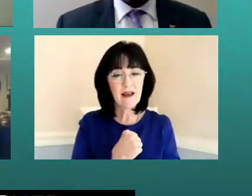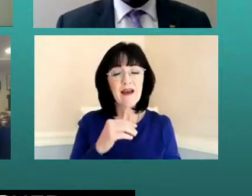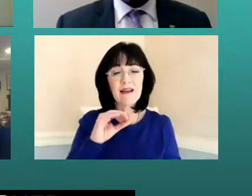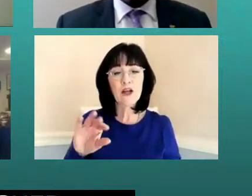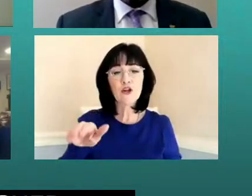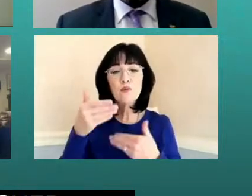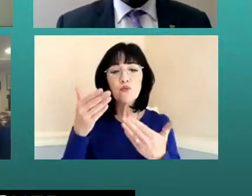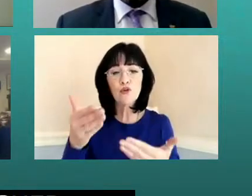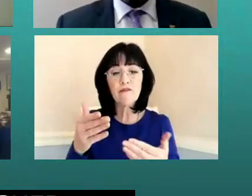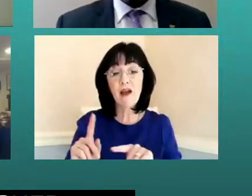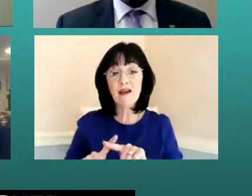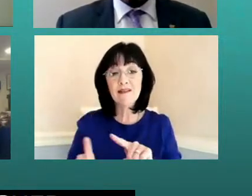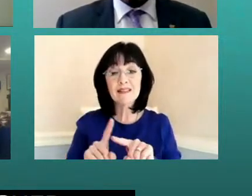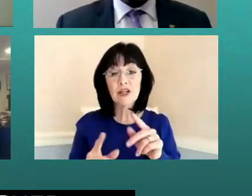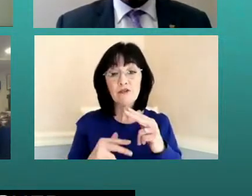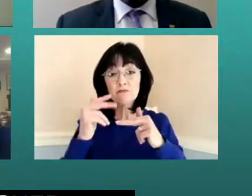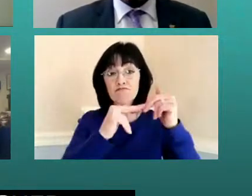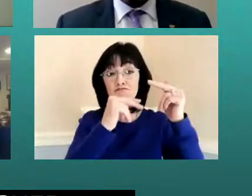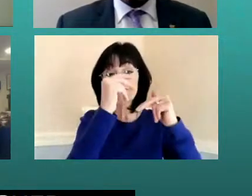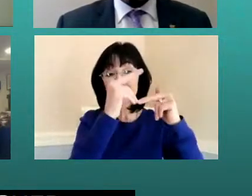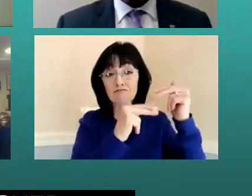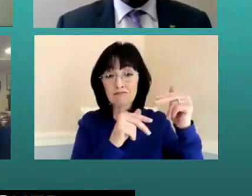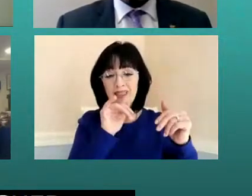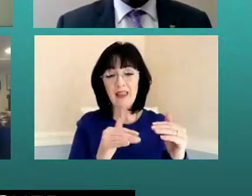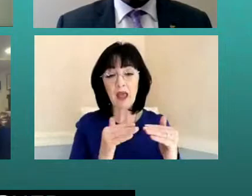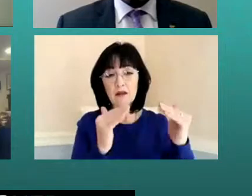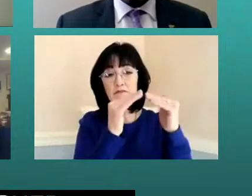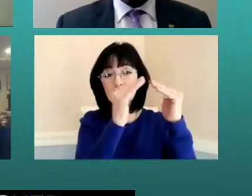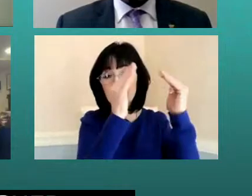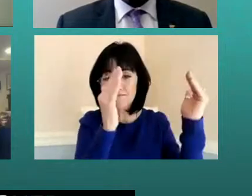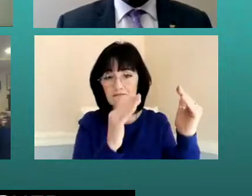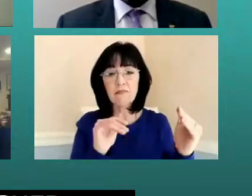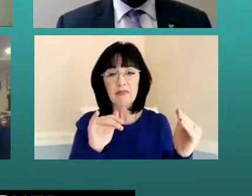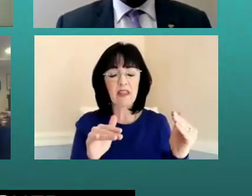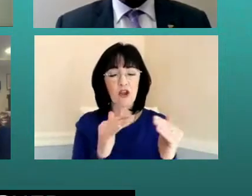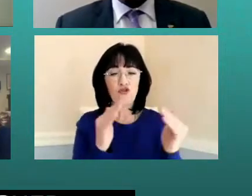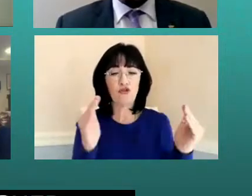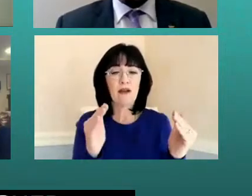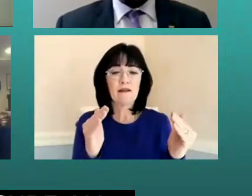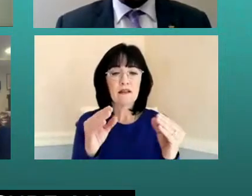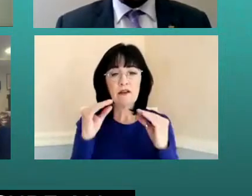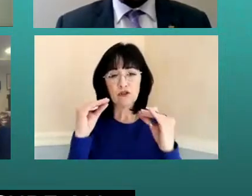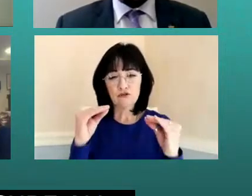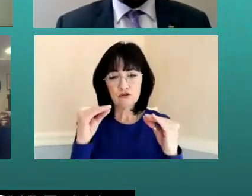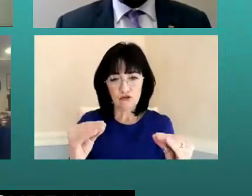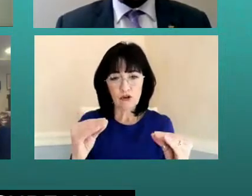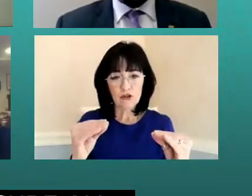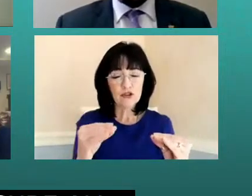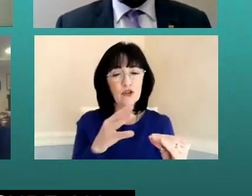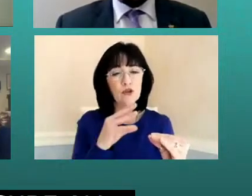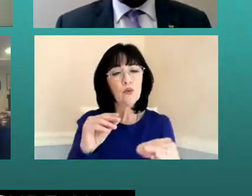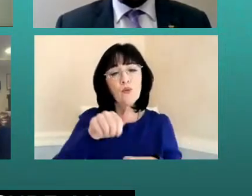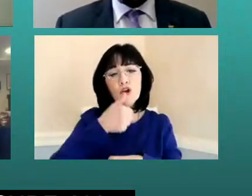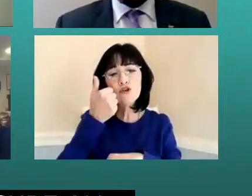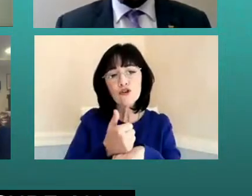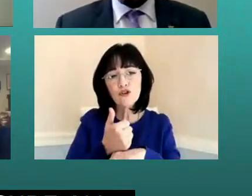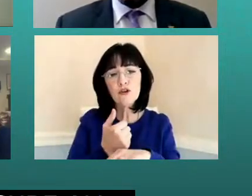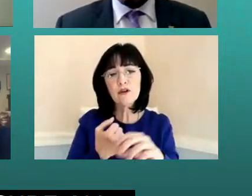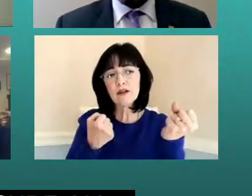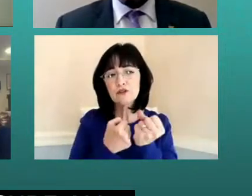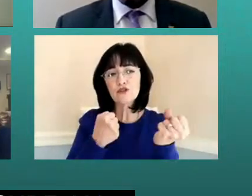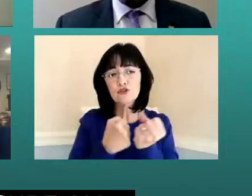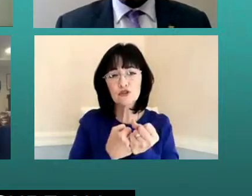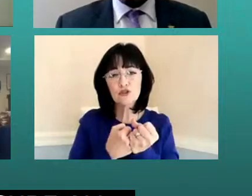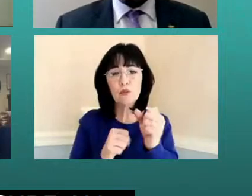to ensure all students have access to grade level instruction. And create support structures to accelerate student learning within